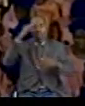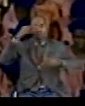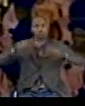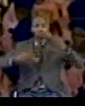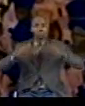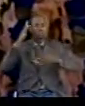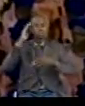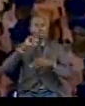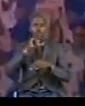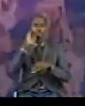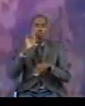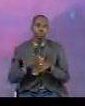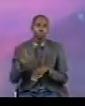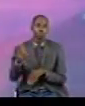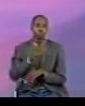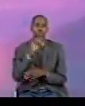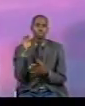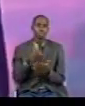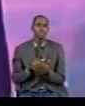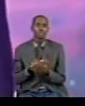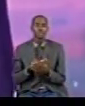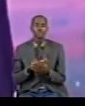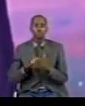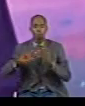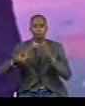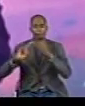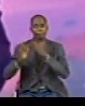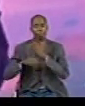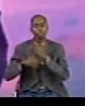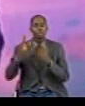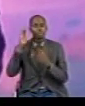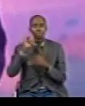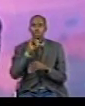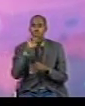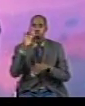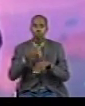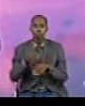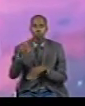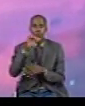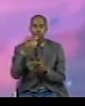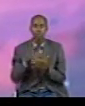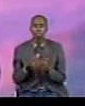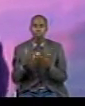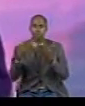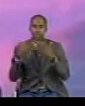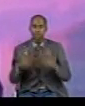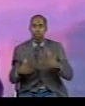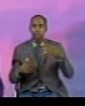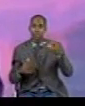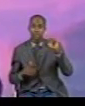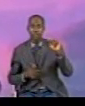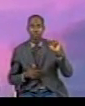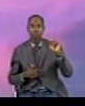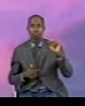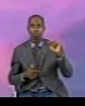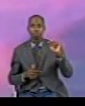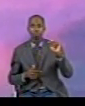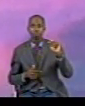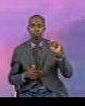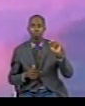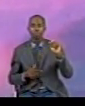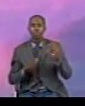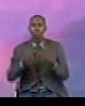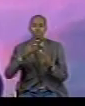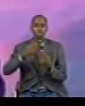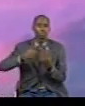It says, punishment will not touch you again. And then T, the next letter there, is to turn